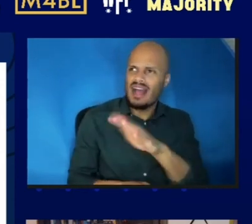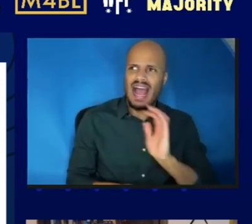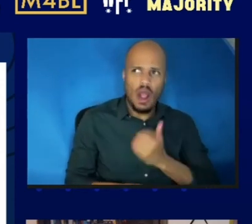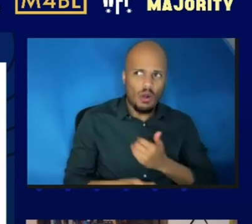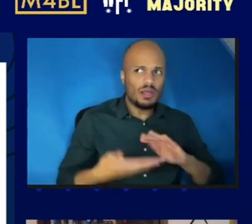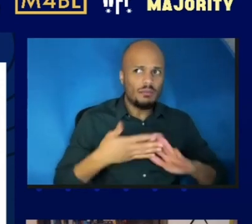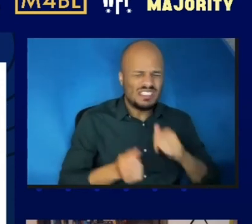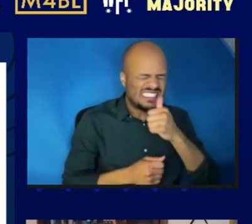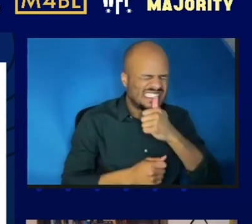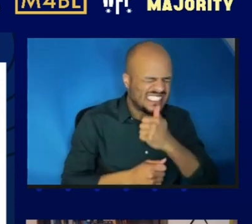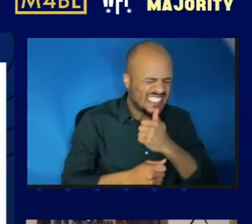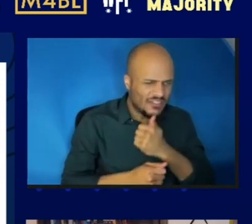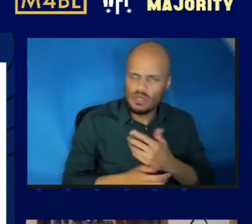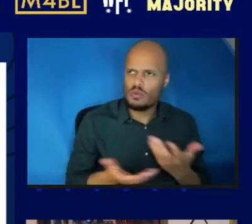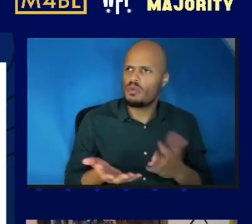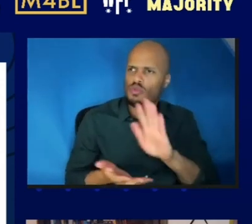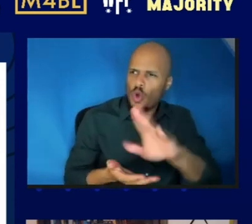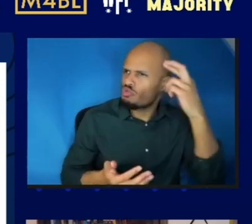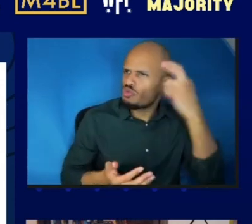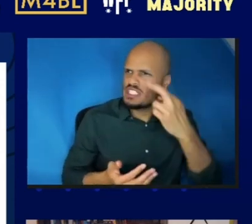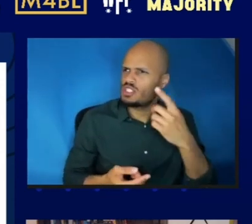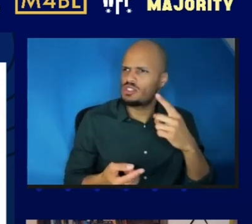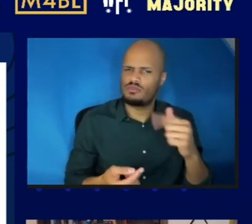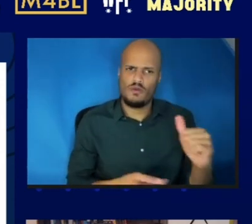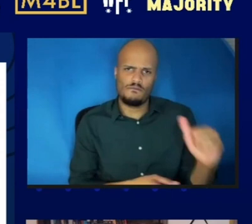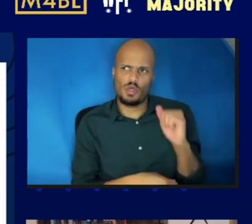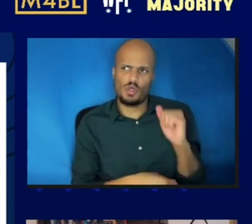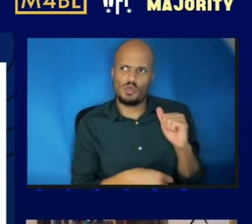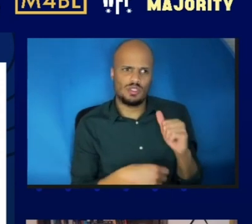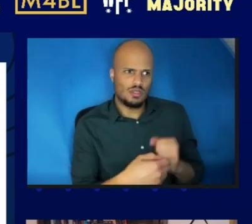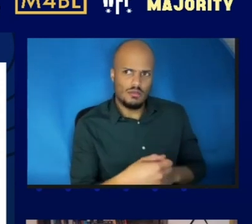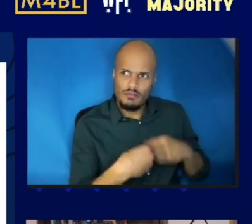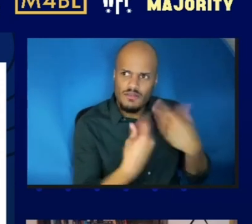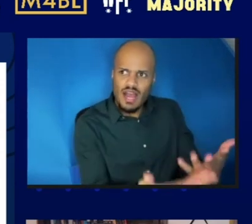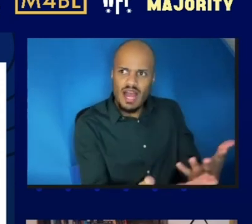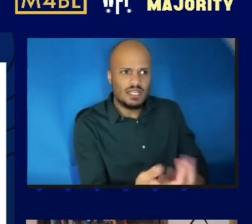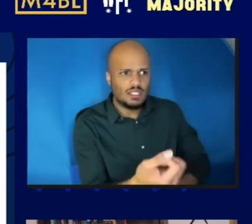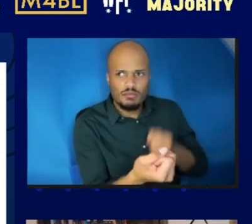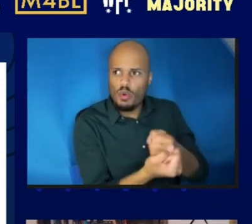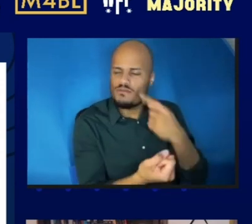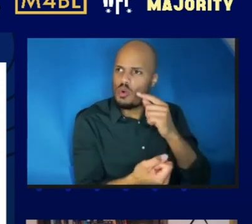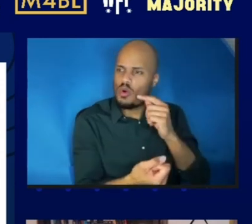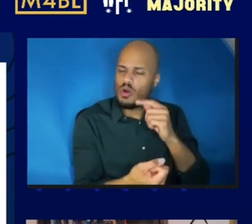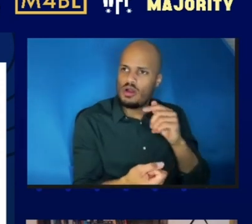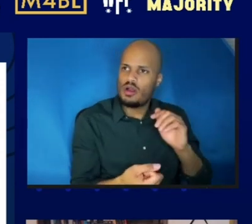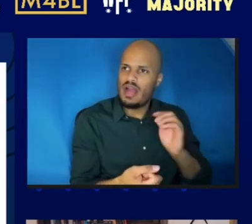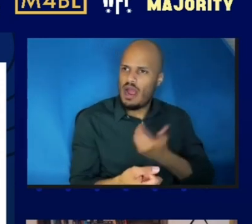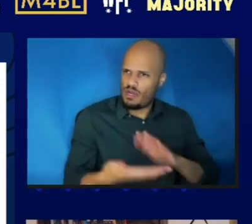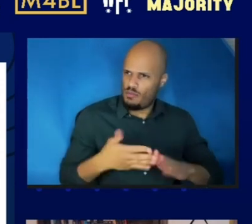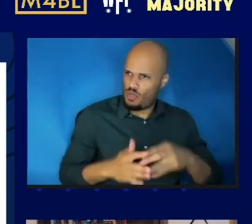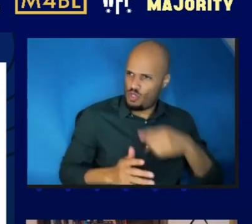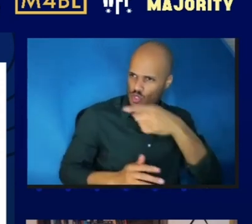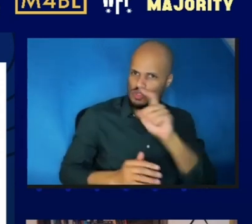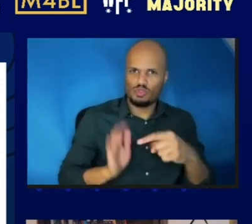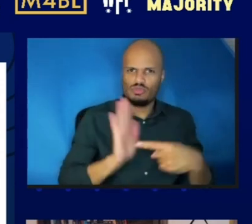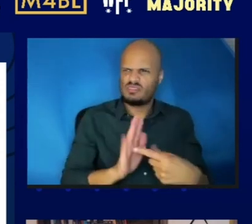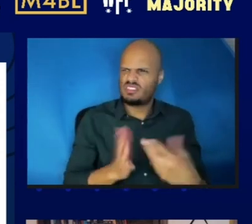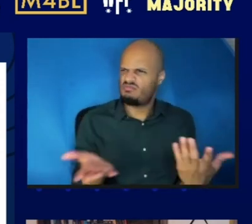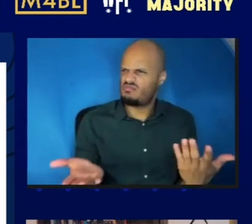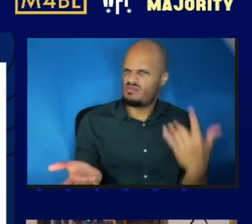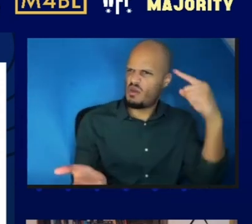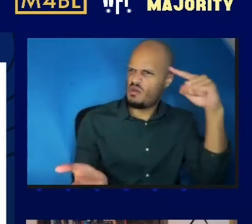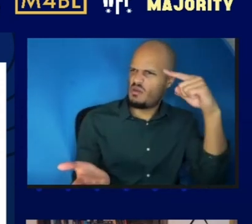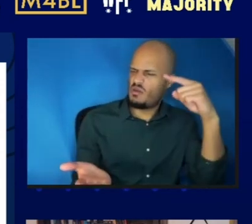are your concrete reasons for refusing to deliver for the communities you are supposed to represent, right? If they